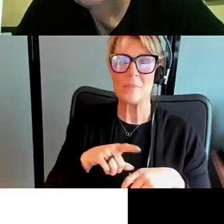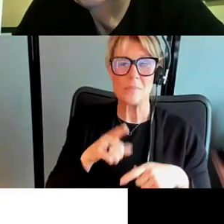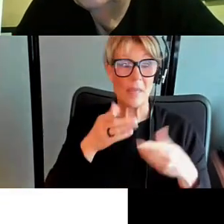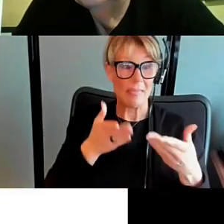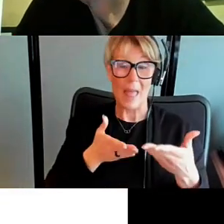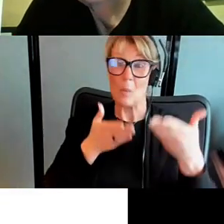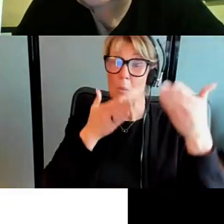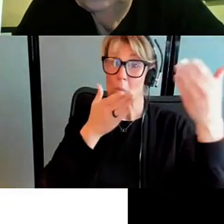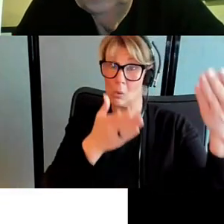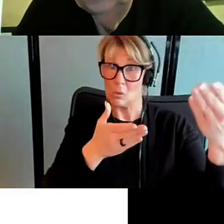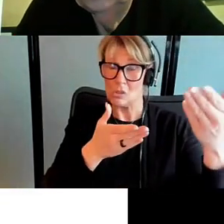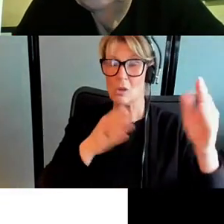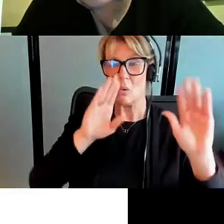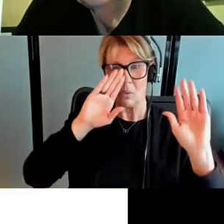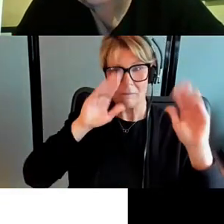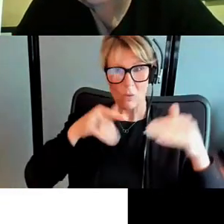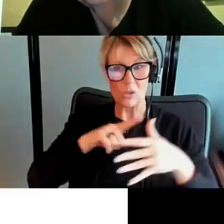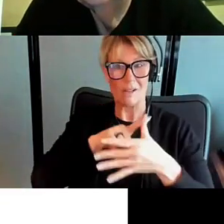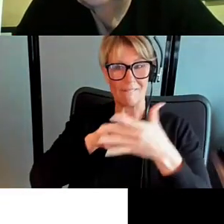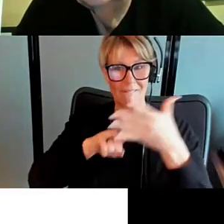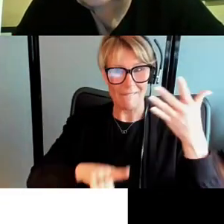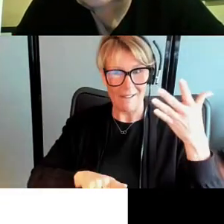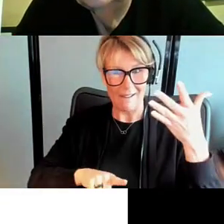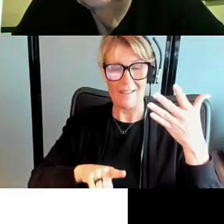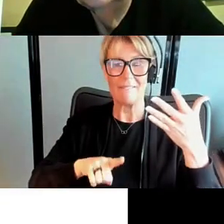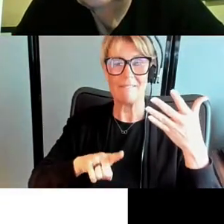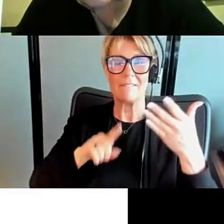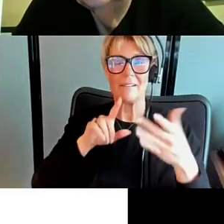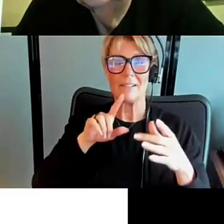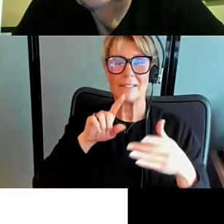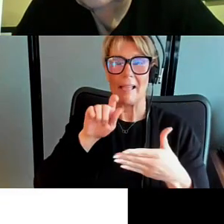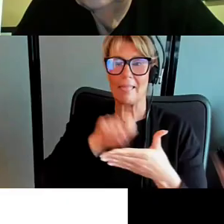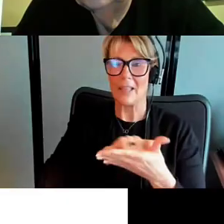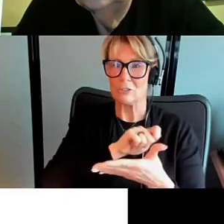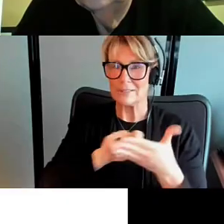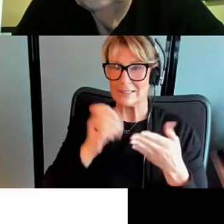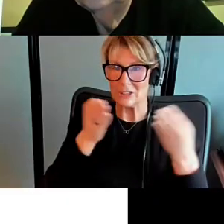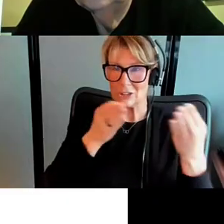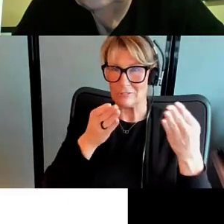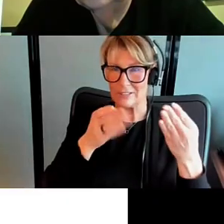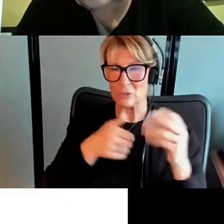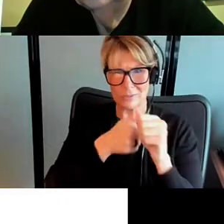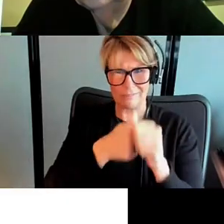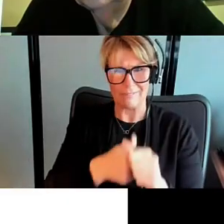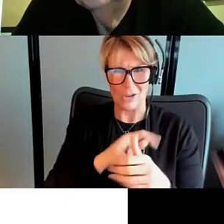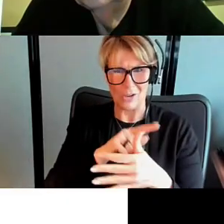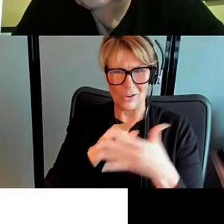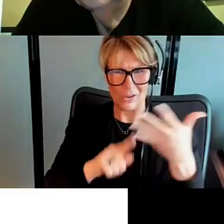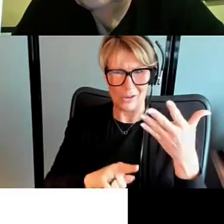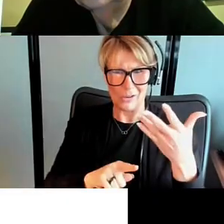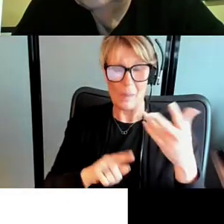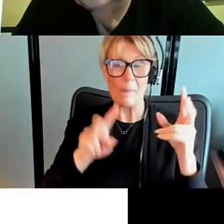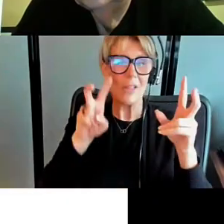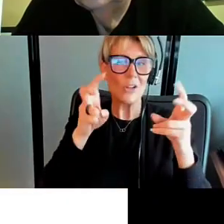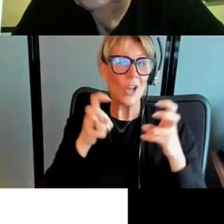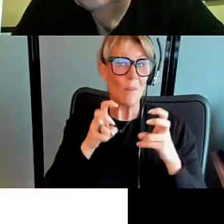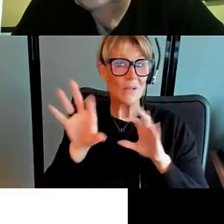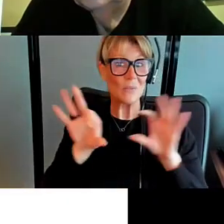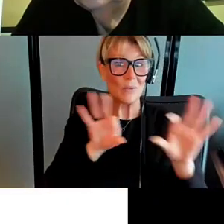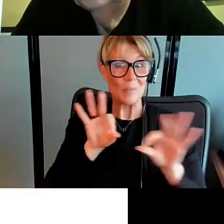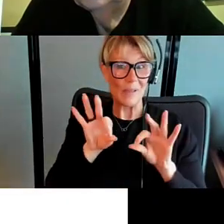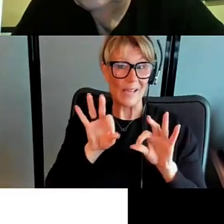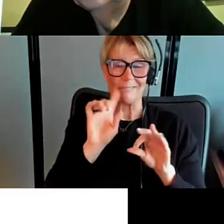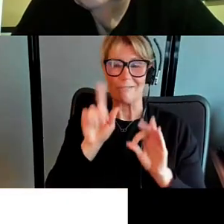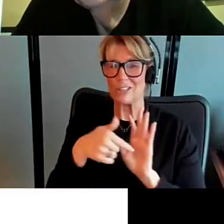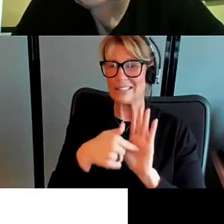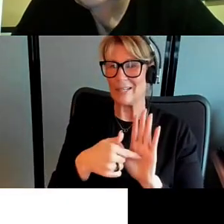these 5 key literacy services. So yes, that was our parameter. But the topics we selected were, for